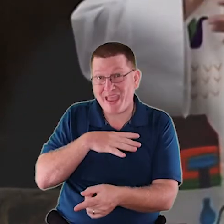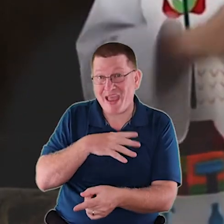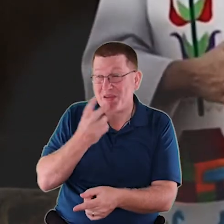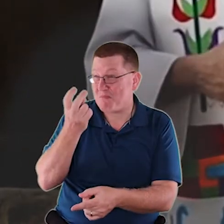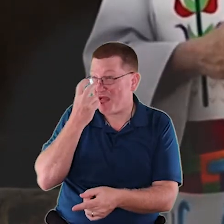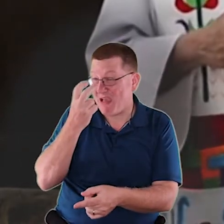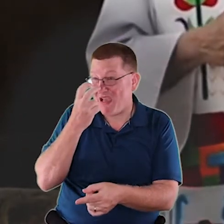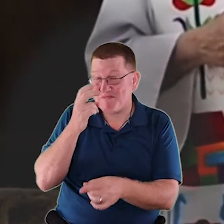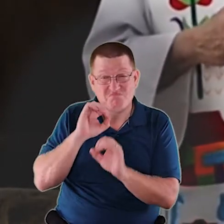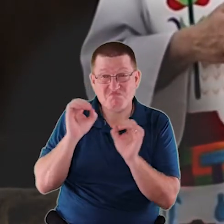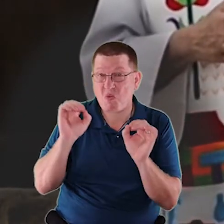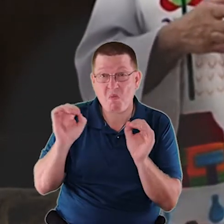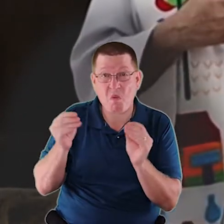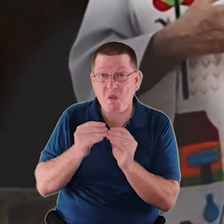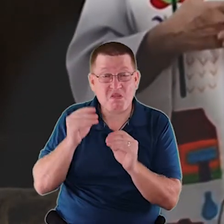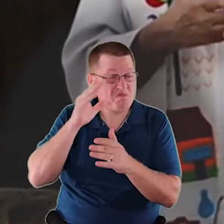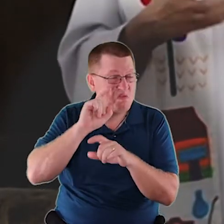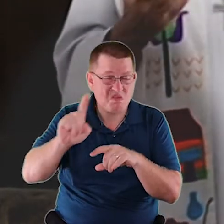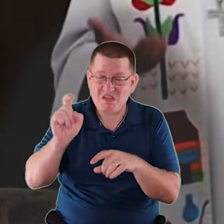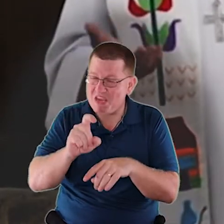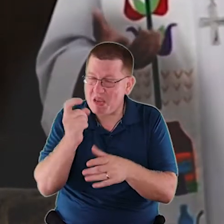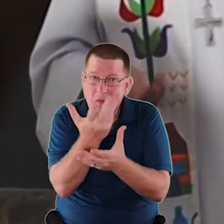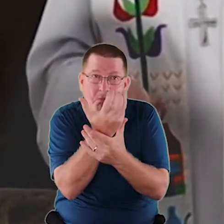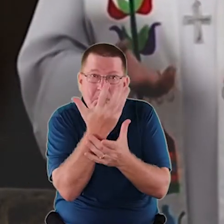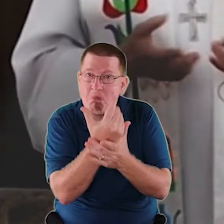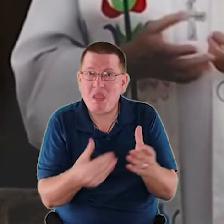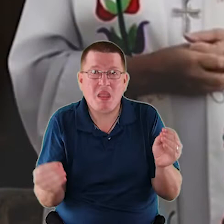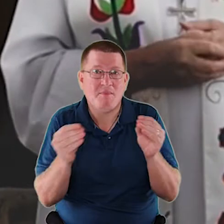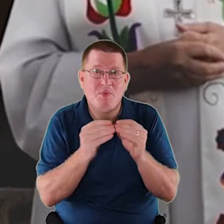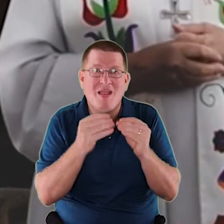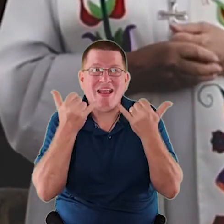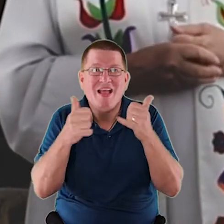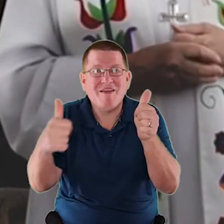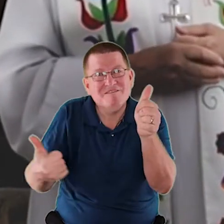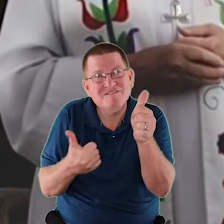he will never have to beg again, and now he follows Jesus.